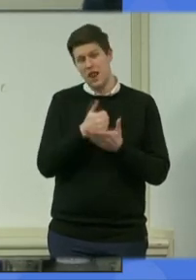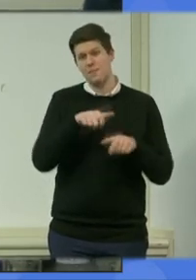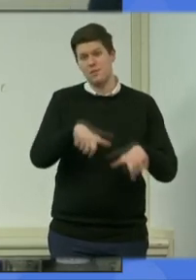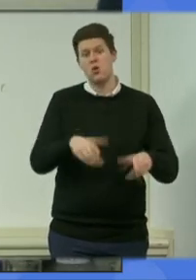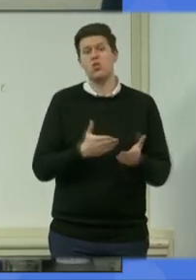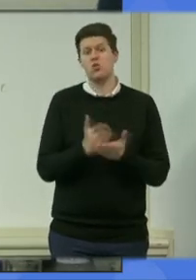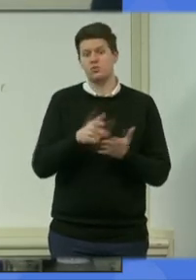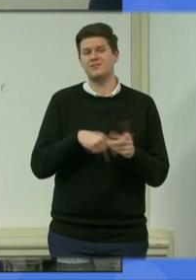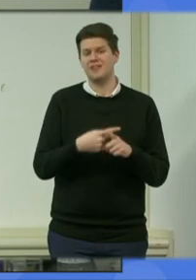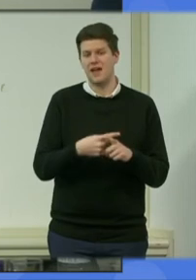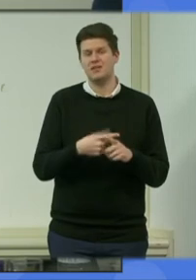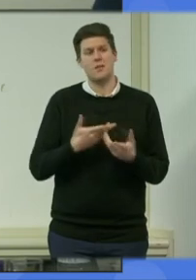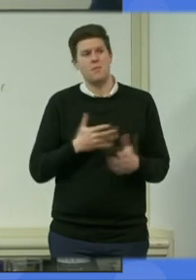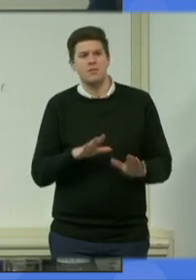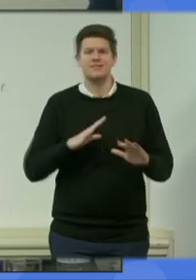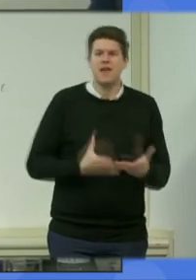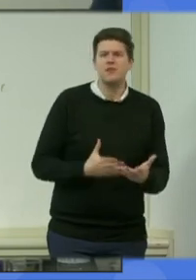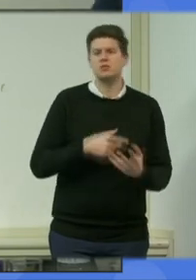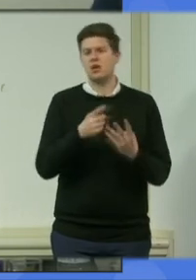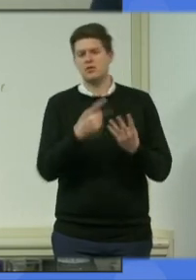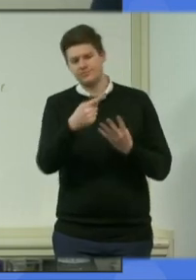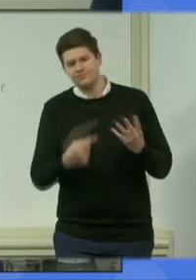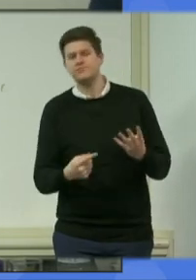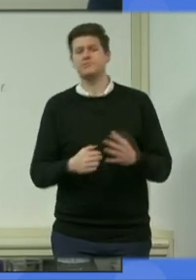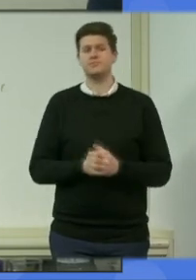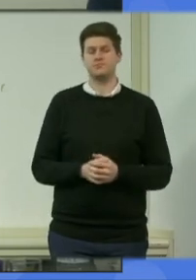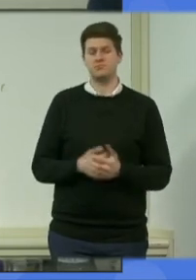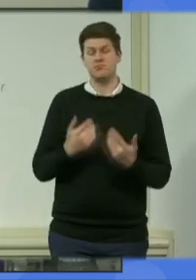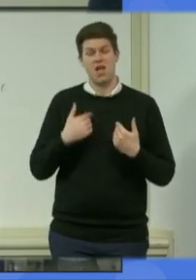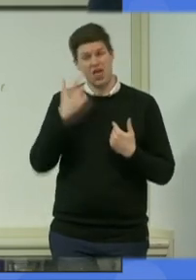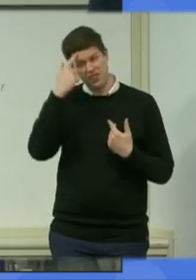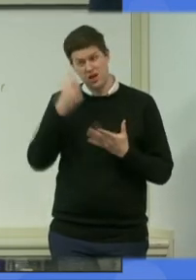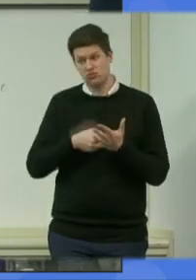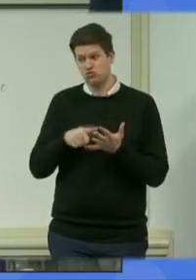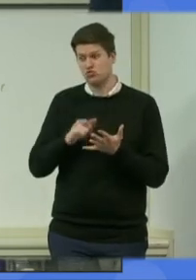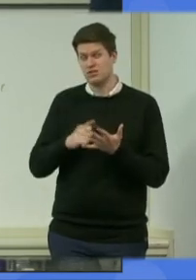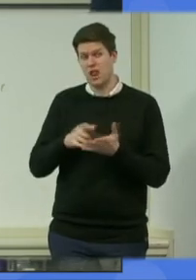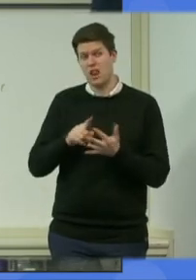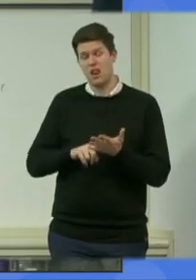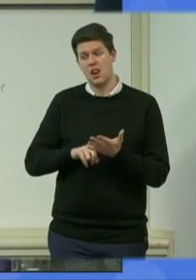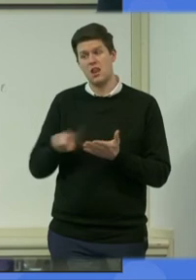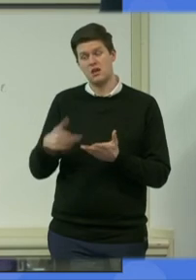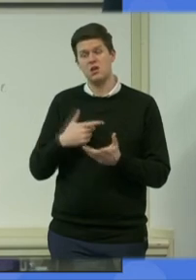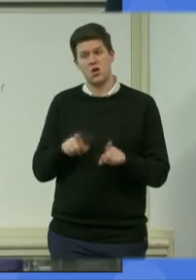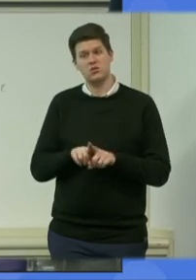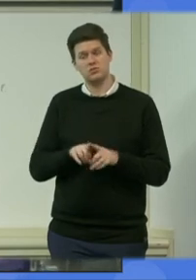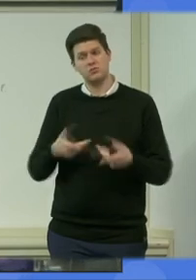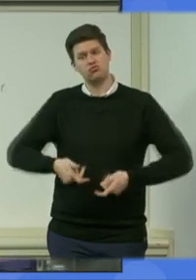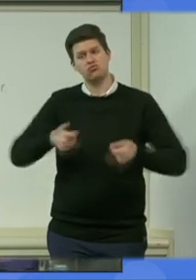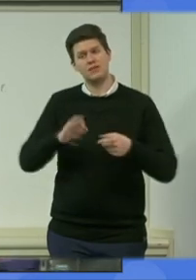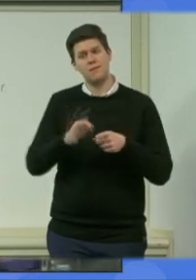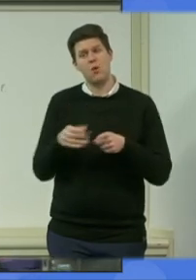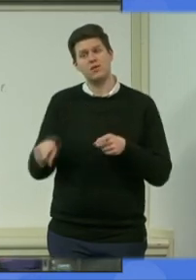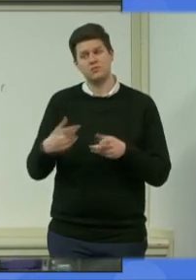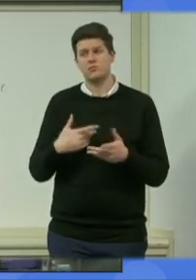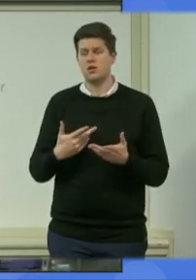and other things that they can access. And I think Russell also kind of raised the point about how, compared to our European